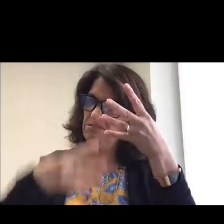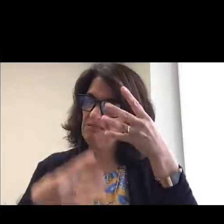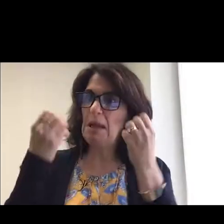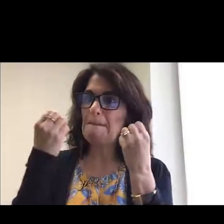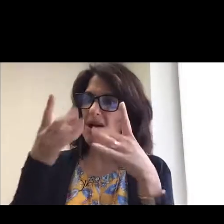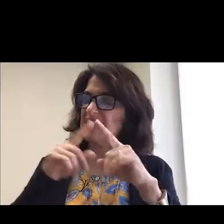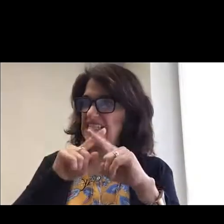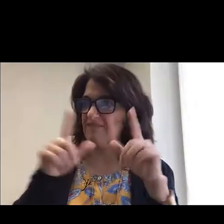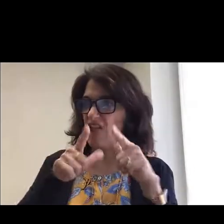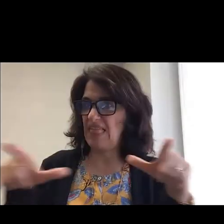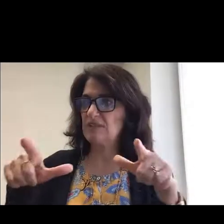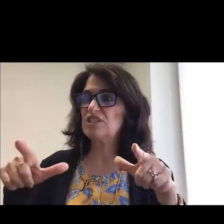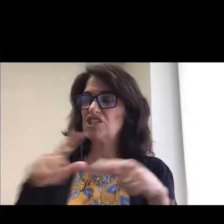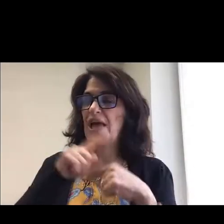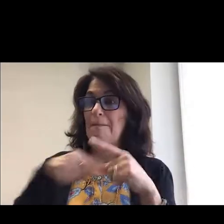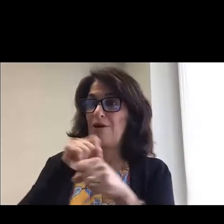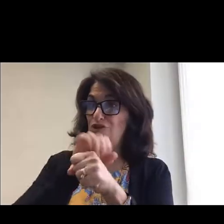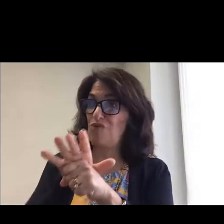information about coronavirus.